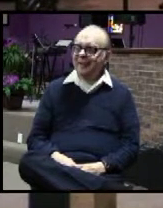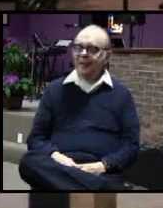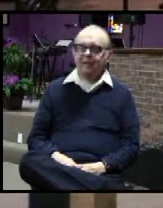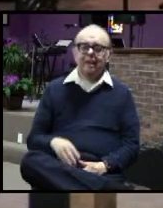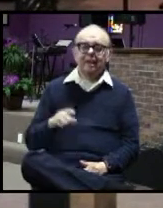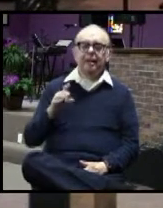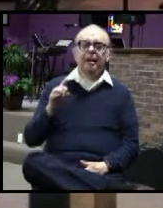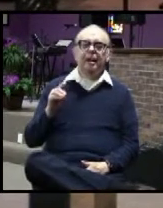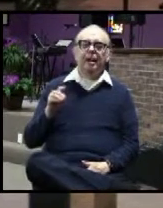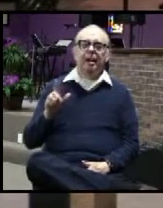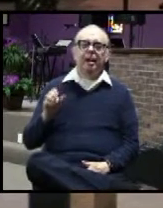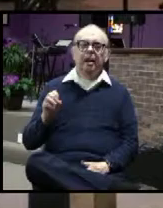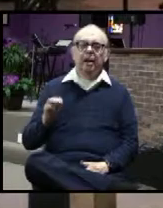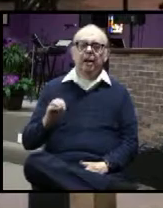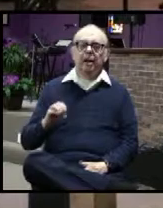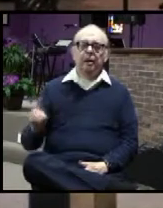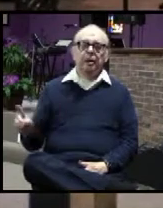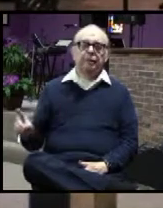D.L. Moody was a cracked pot.